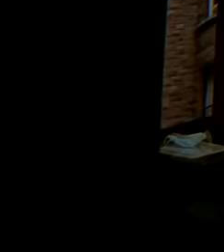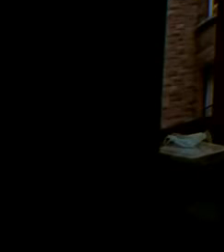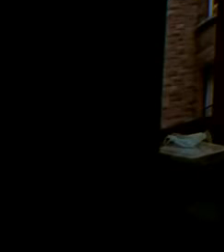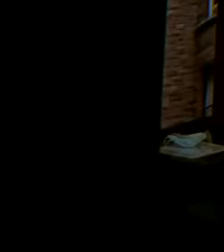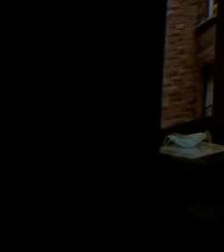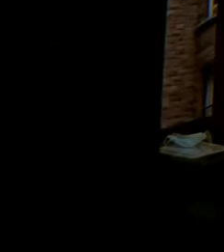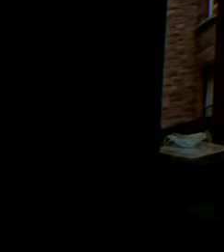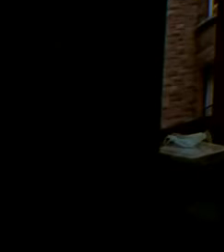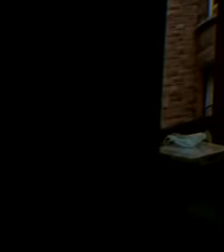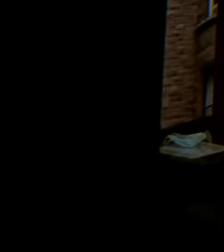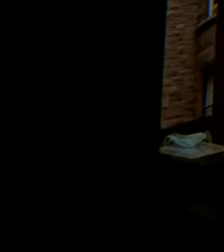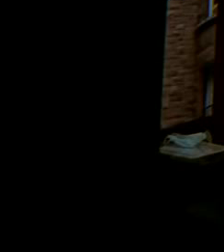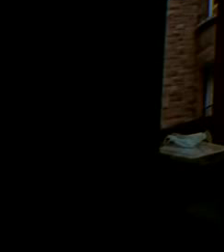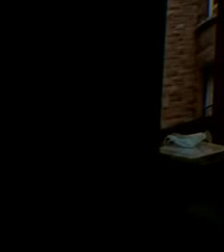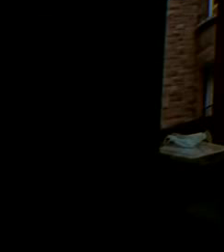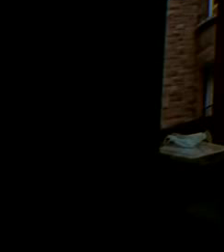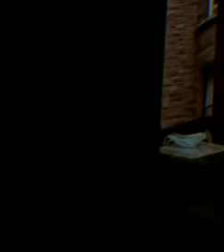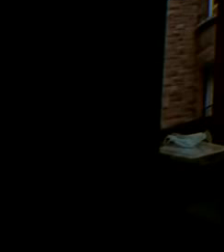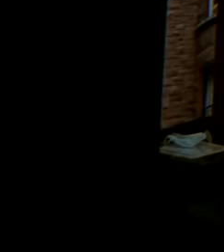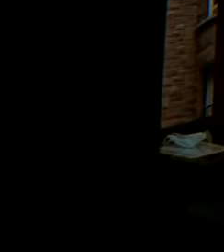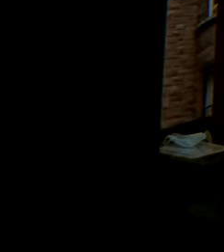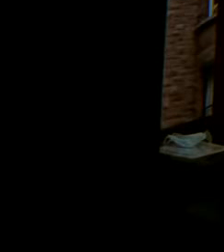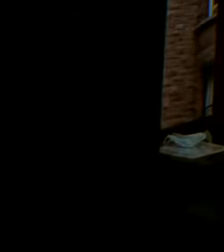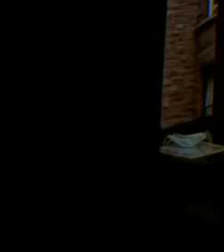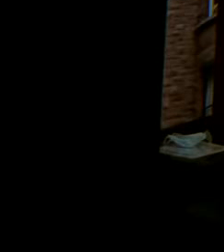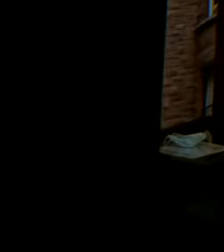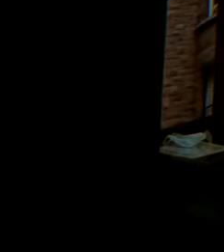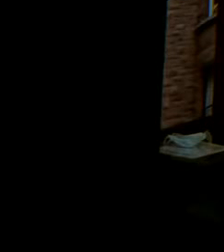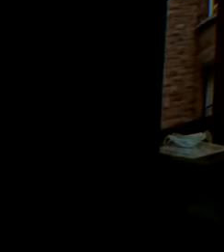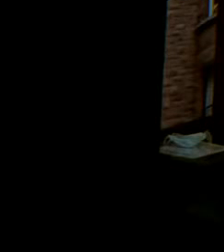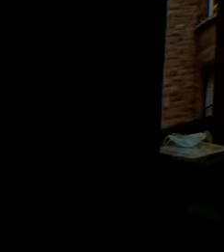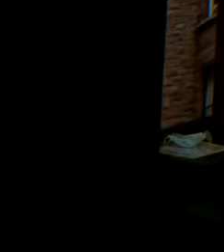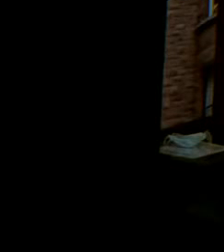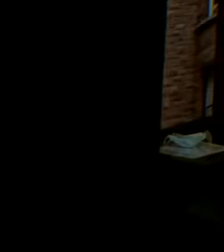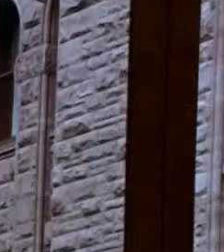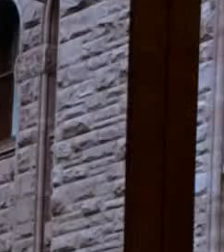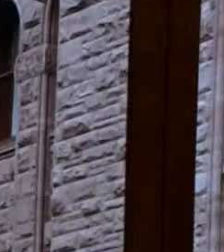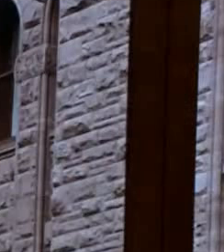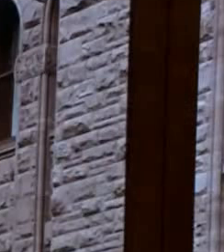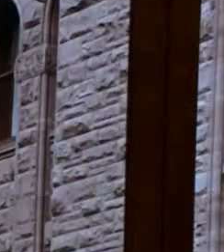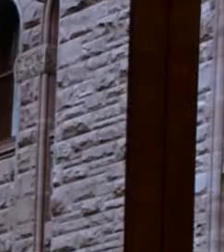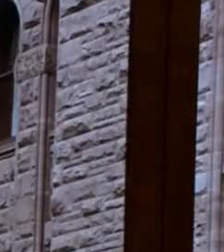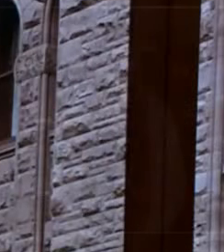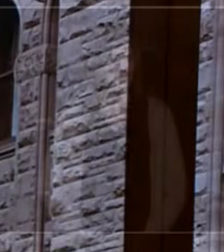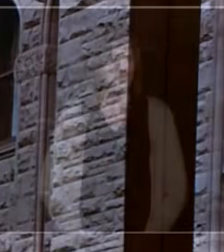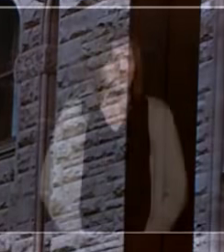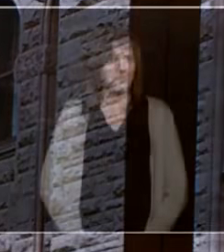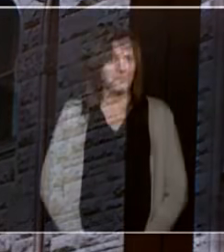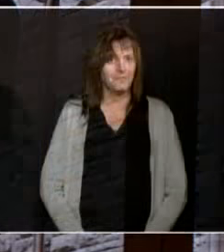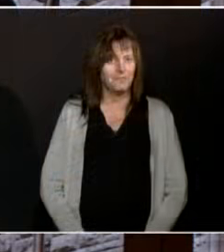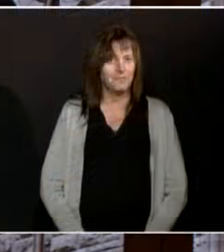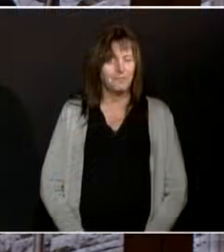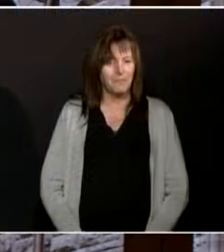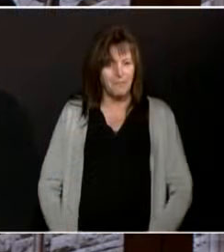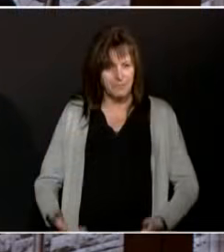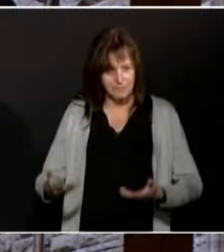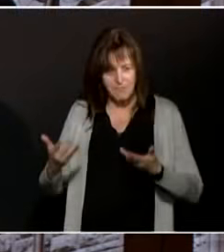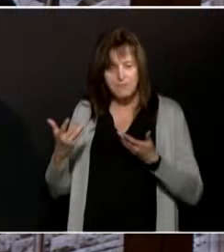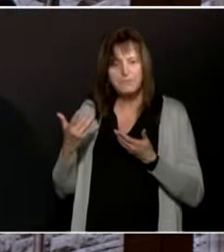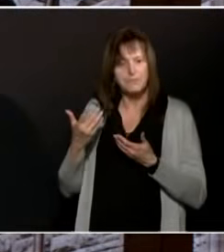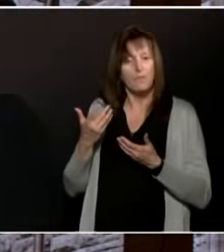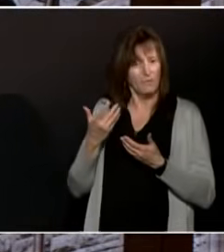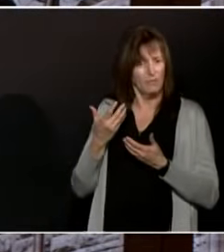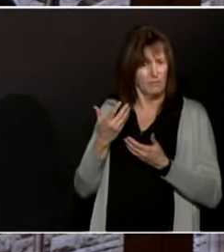Well, thank you, Dr. Brown. And as we've been going through the last number of weeks, and today especially,